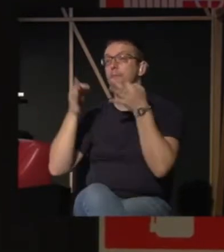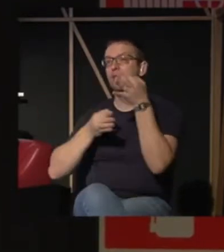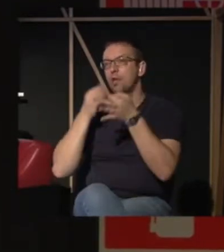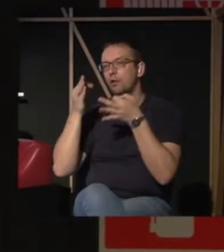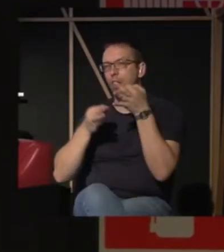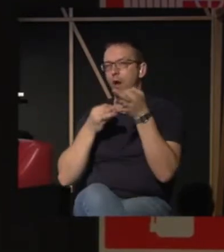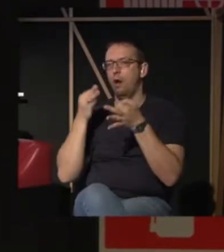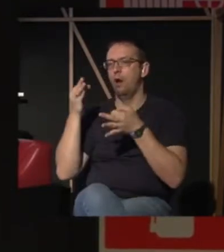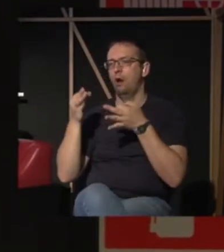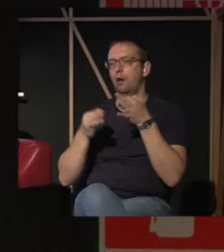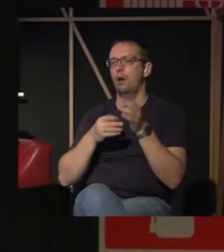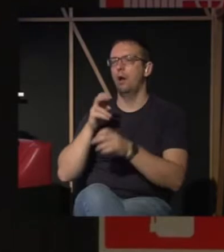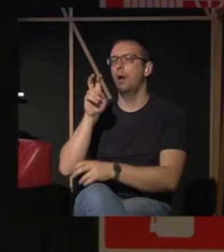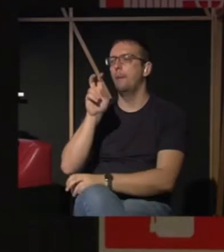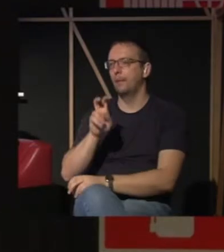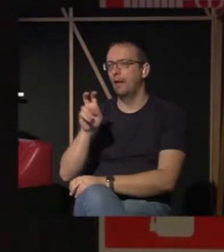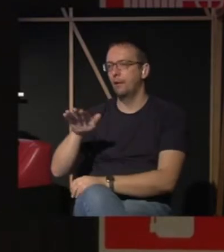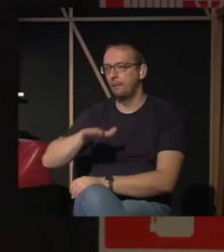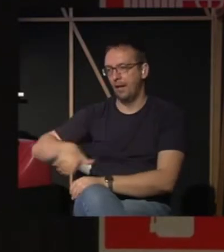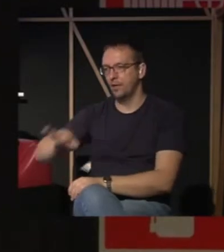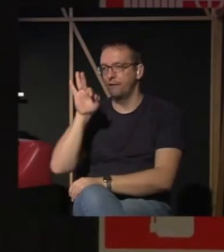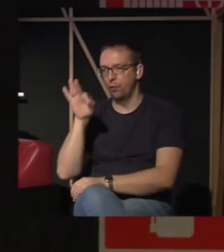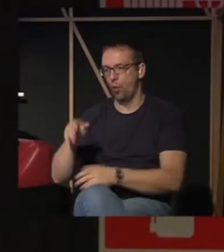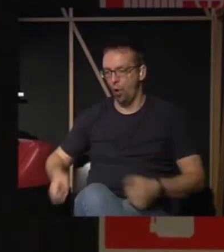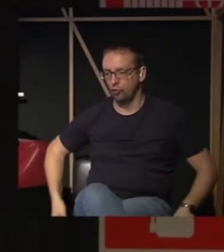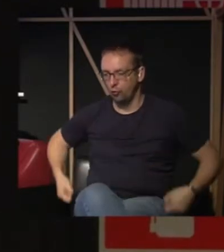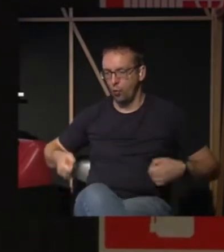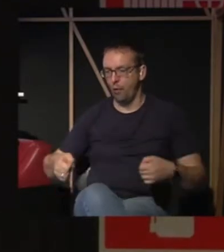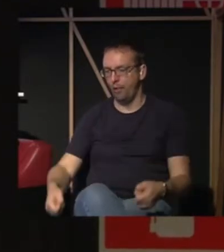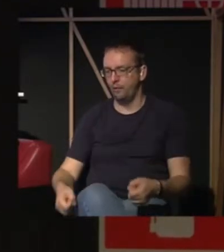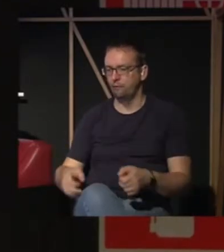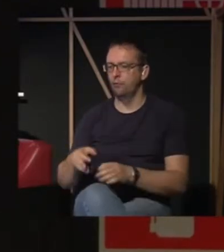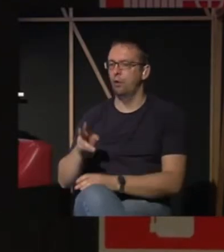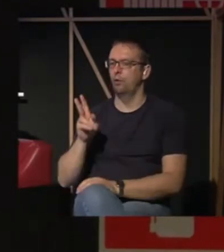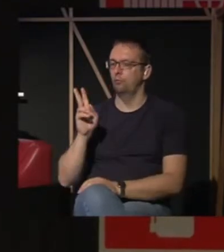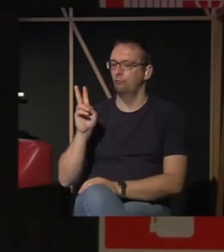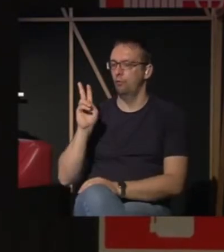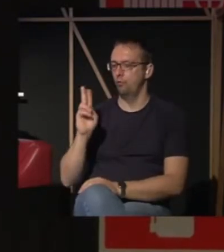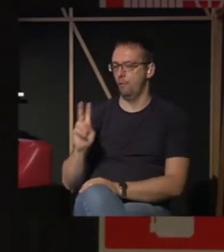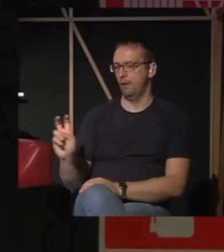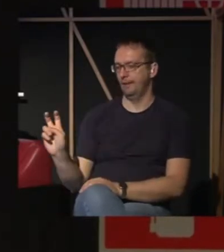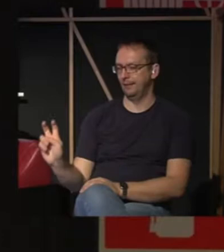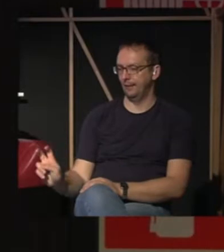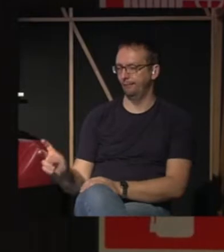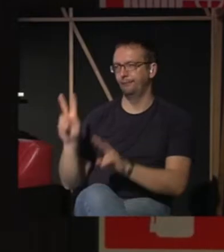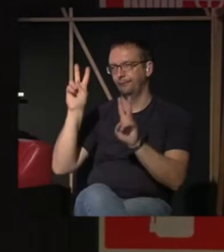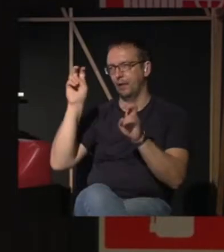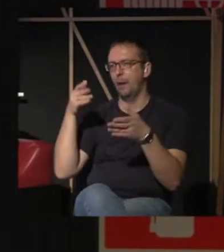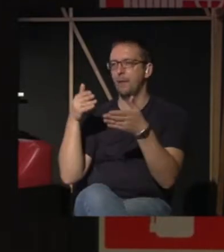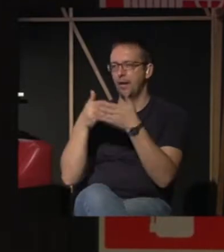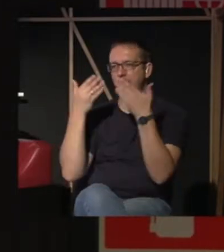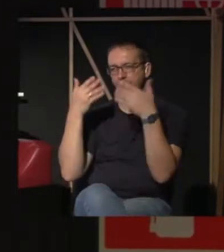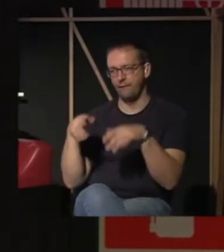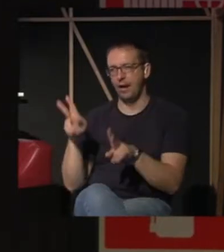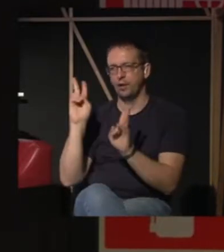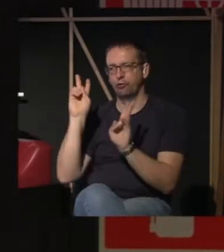seats, amenity seats, and extra width seats. And we also provided companion seats for all of those categories except